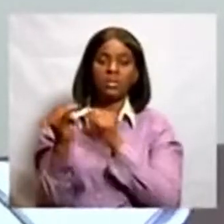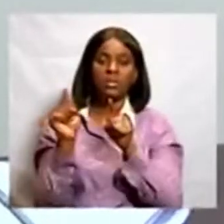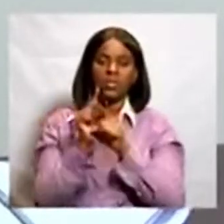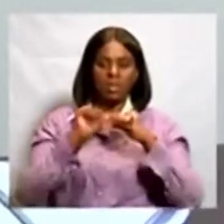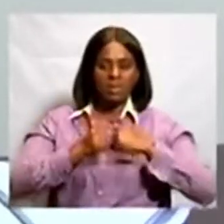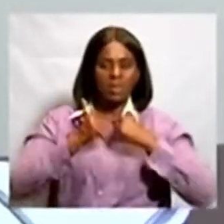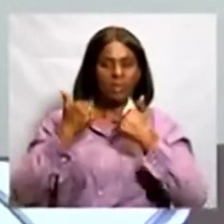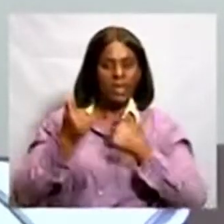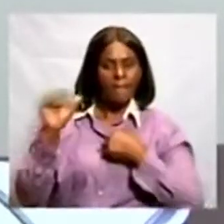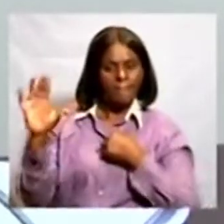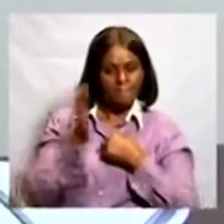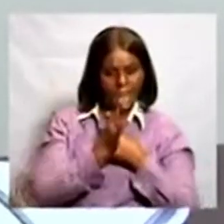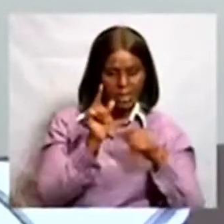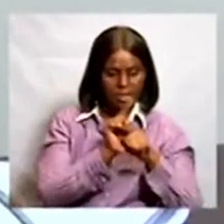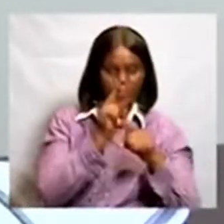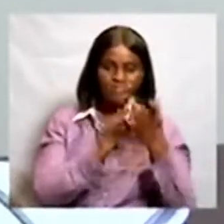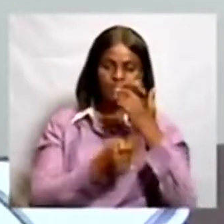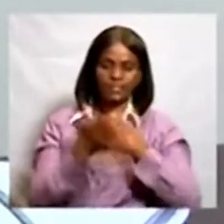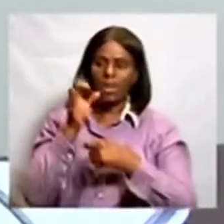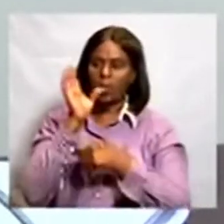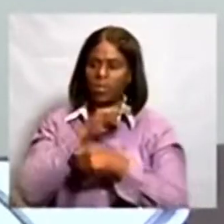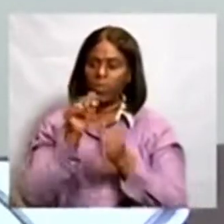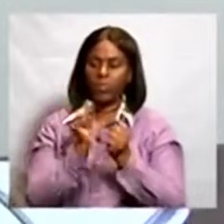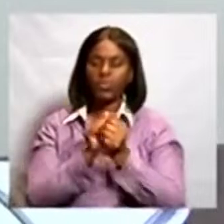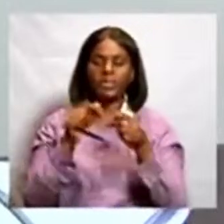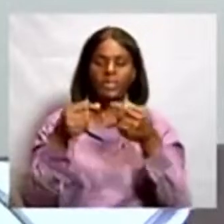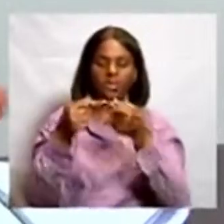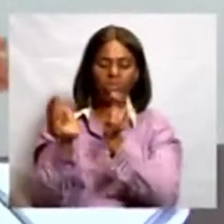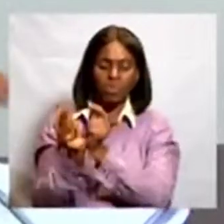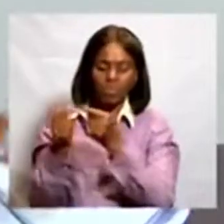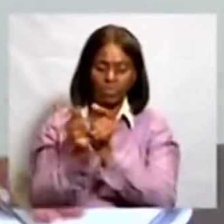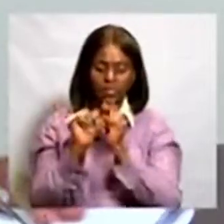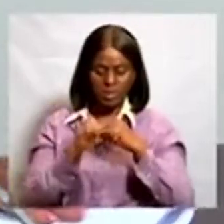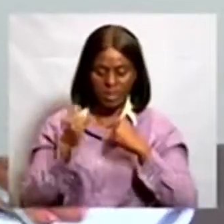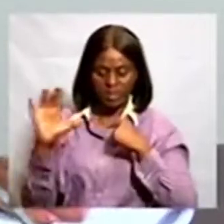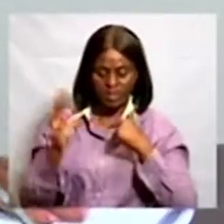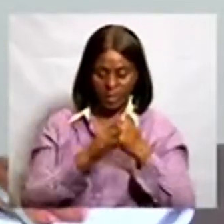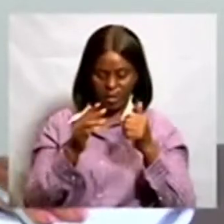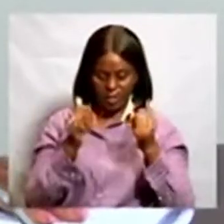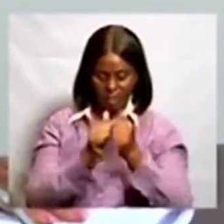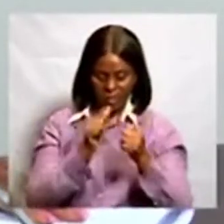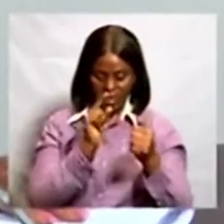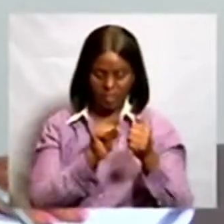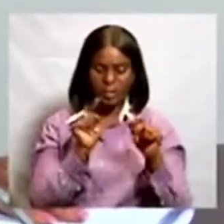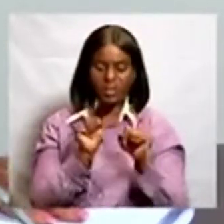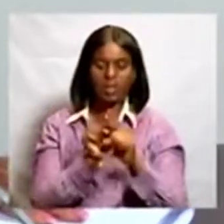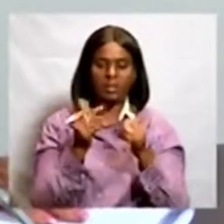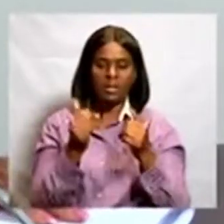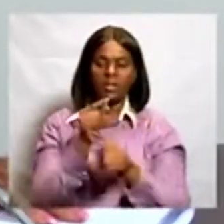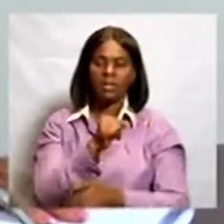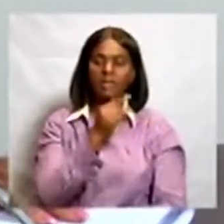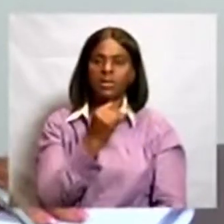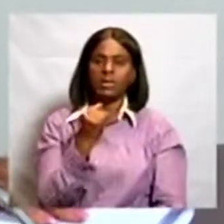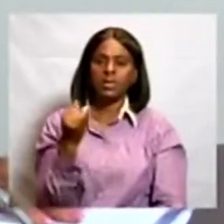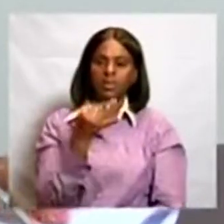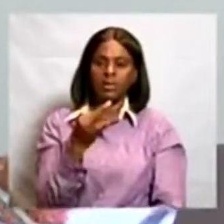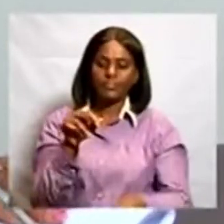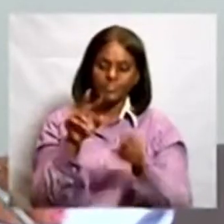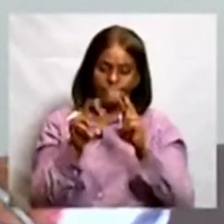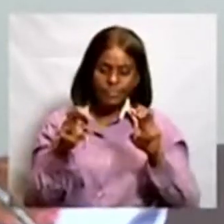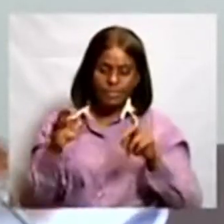we went back and consulted with stakeholders, and we came back with this, and also the issue of verification